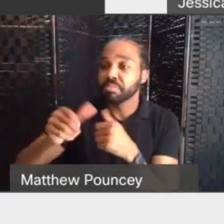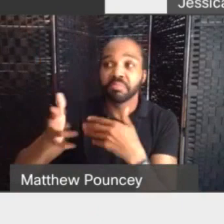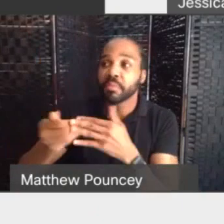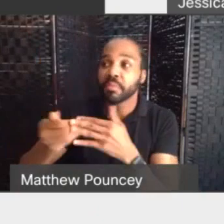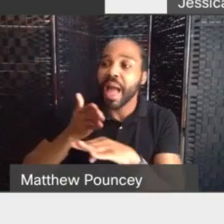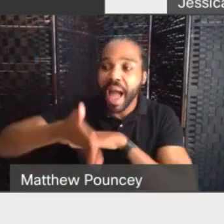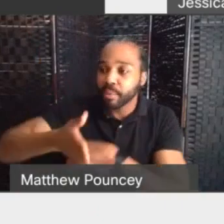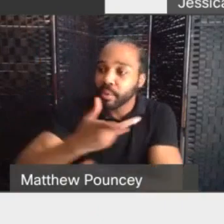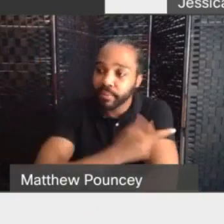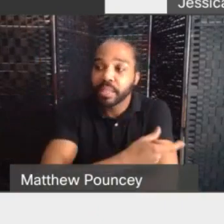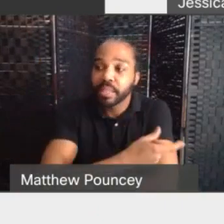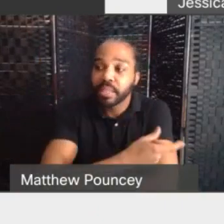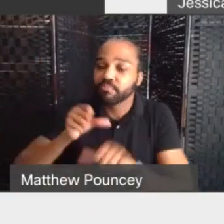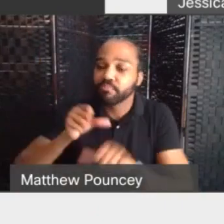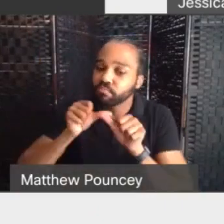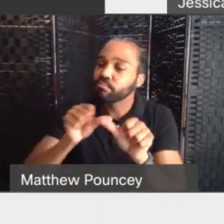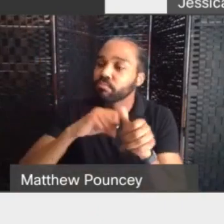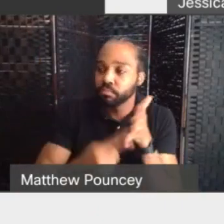vaccine.